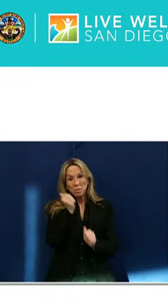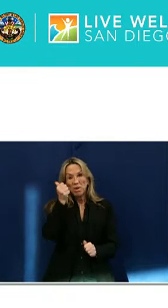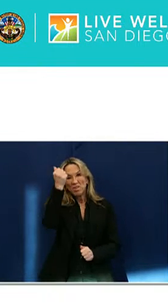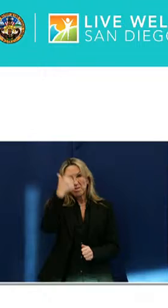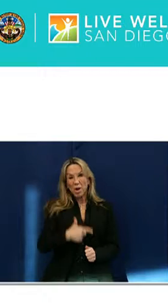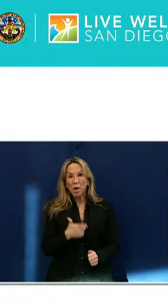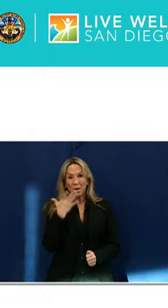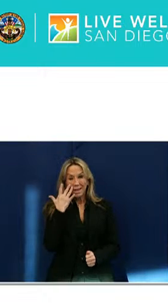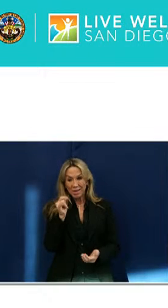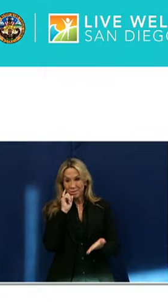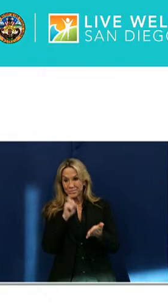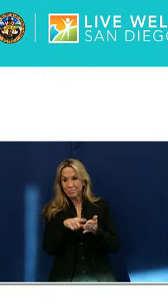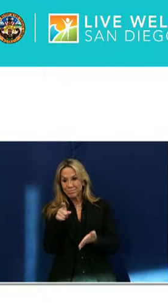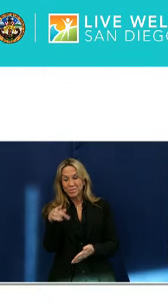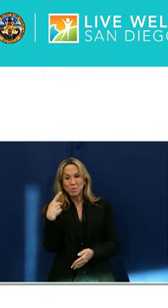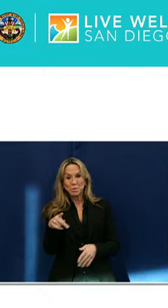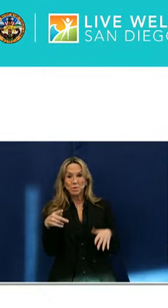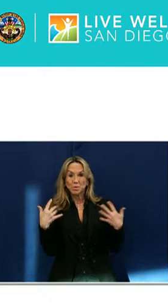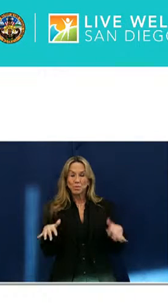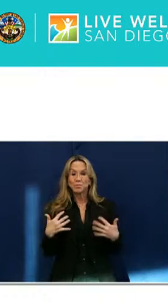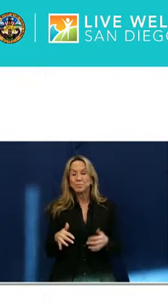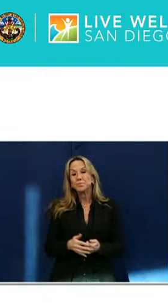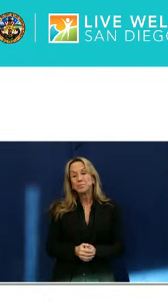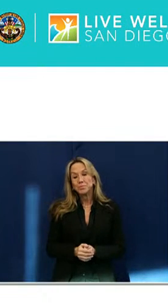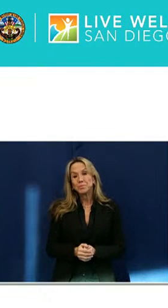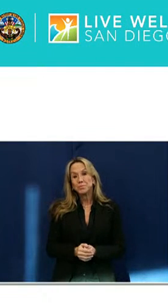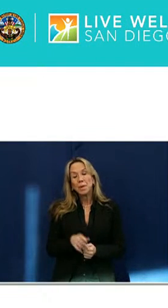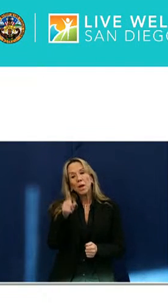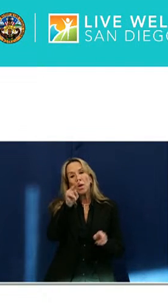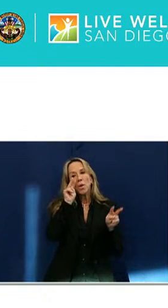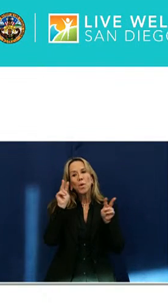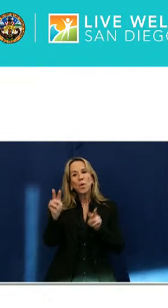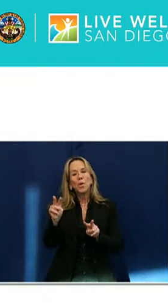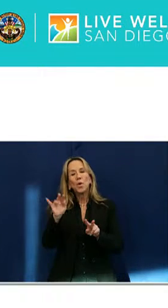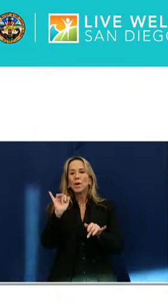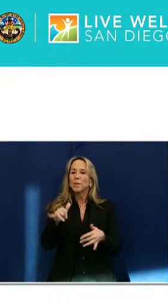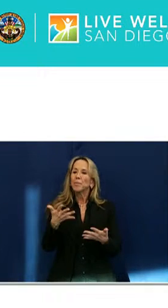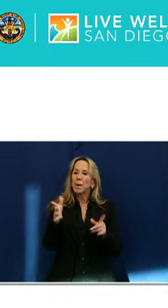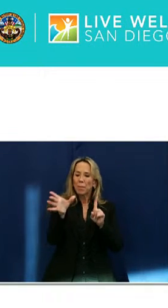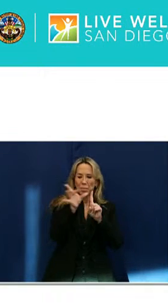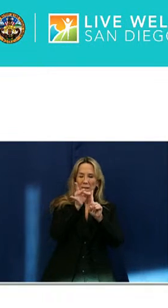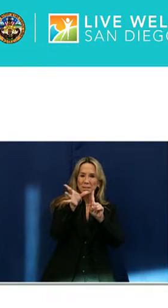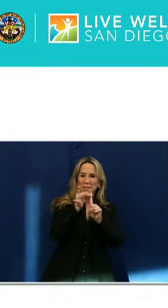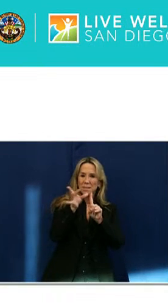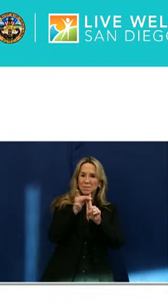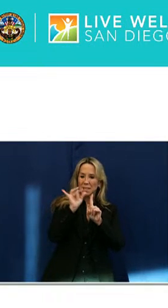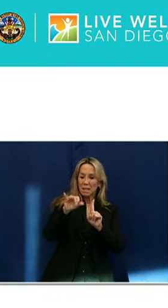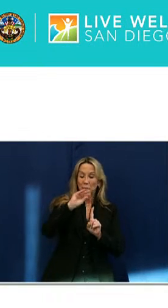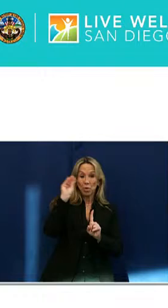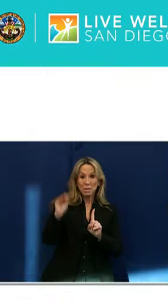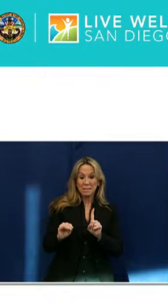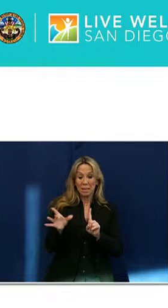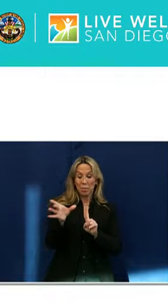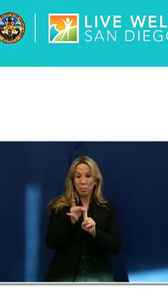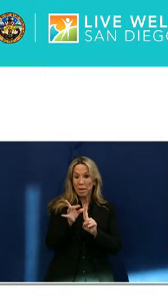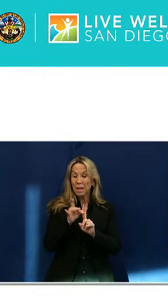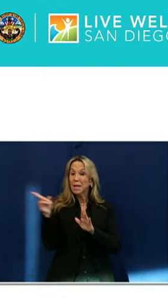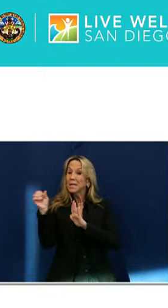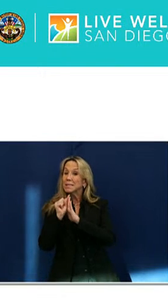of California is at this time. I want to bring your attention to the positivity percentage. The state has us